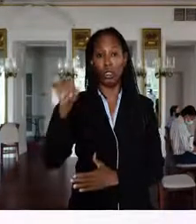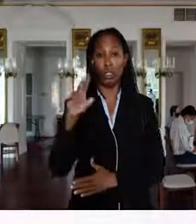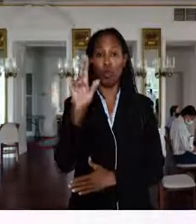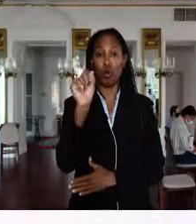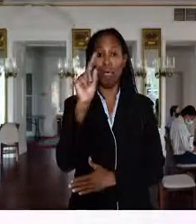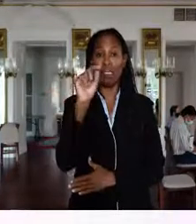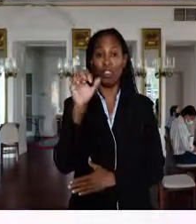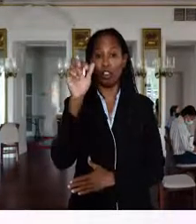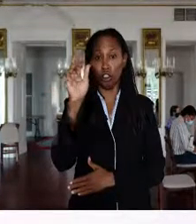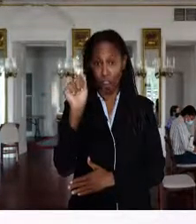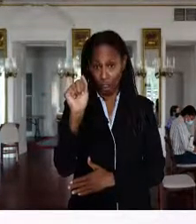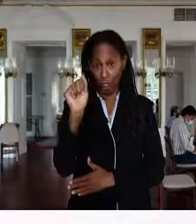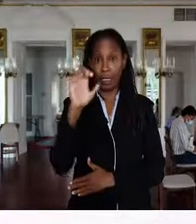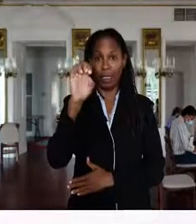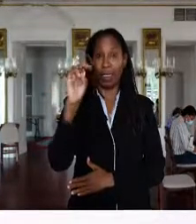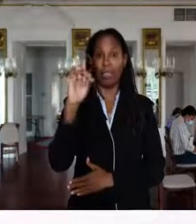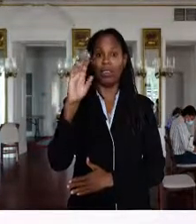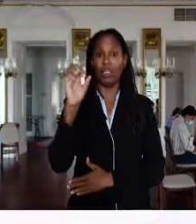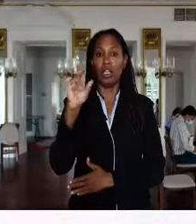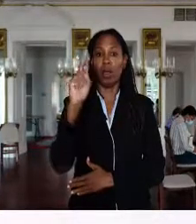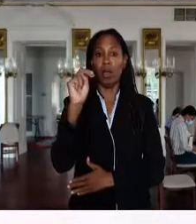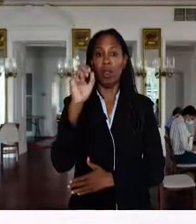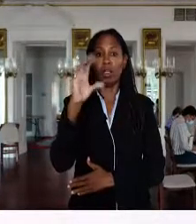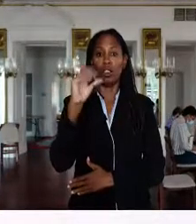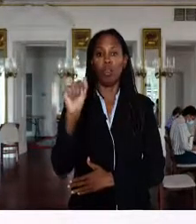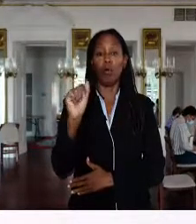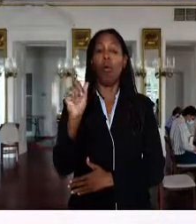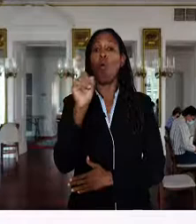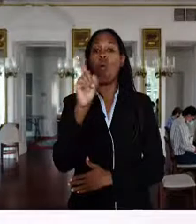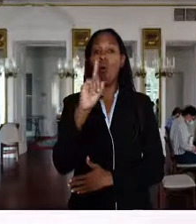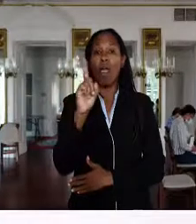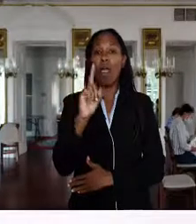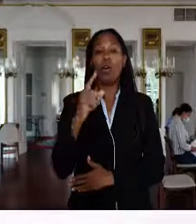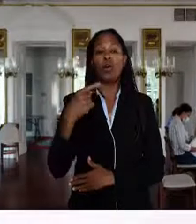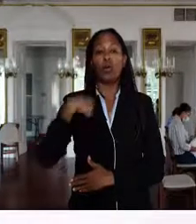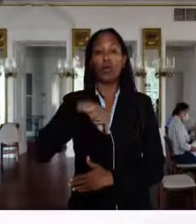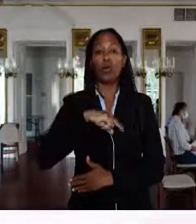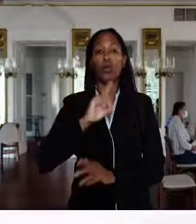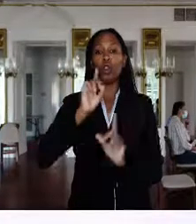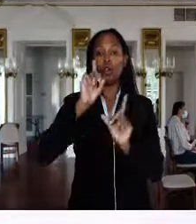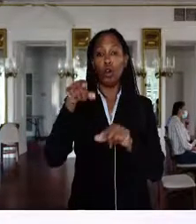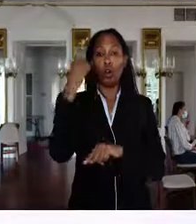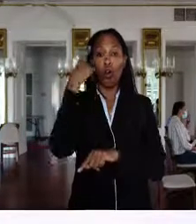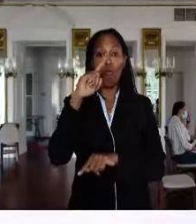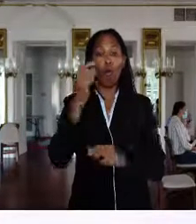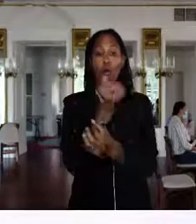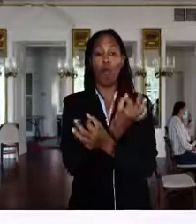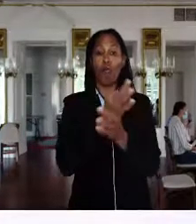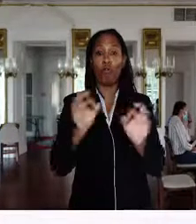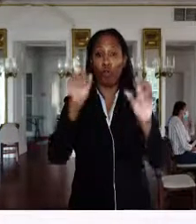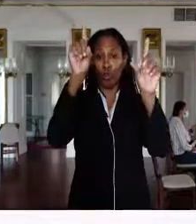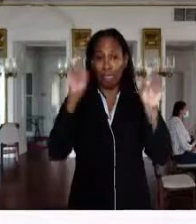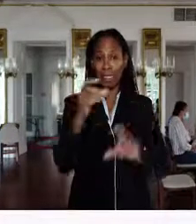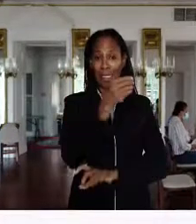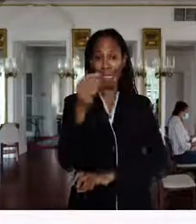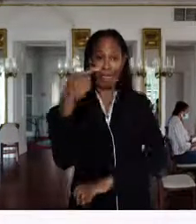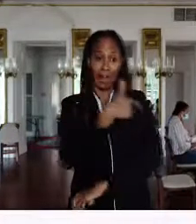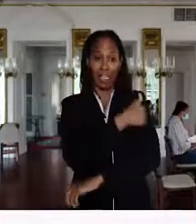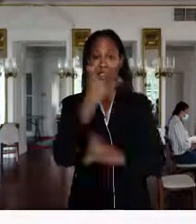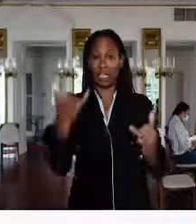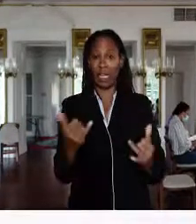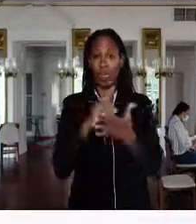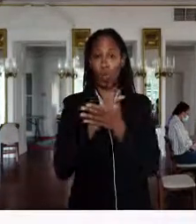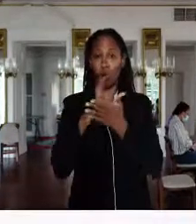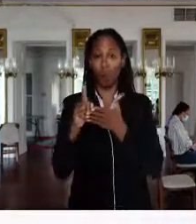can get a free COVID-19 test and also, most importantly, get a free vaccine in the territory this week. We are